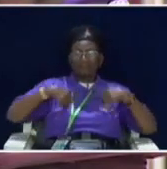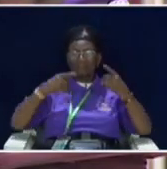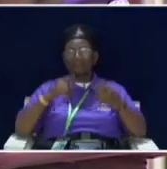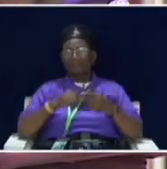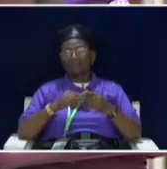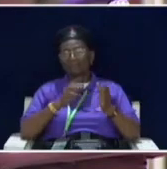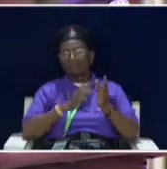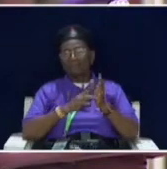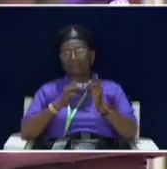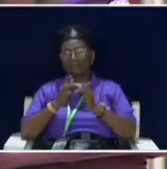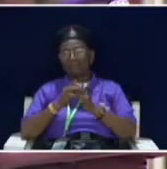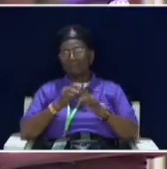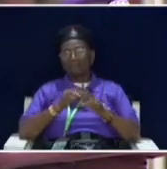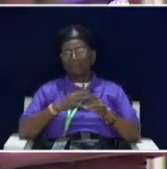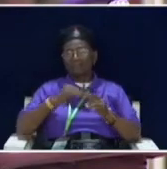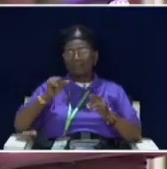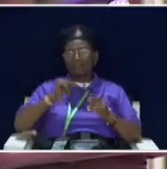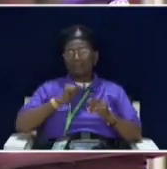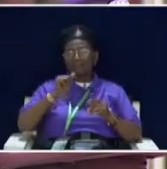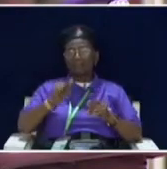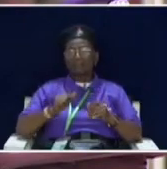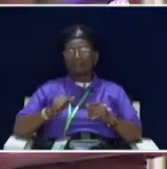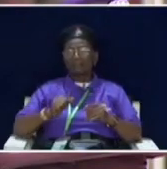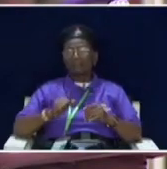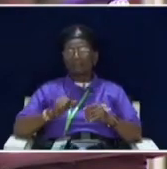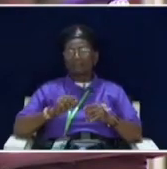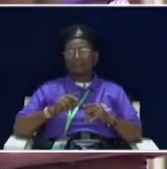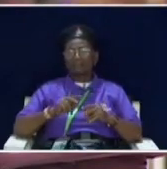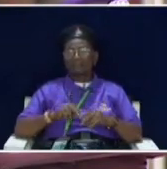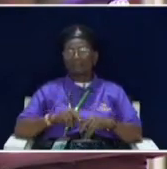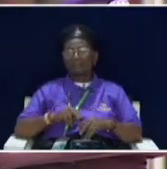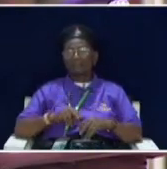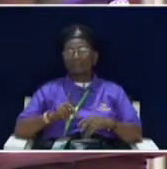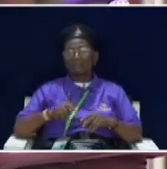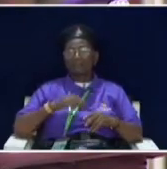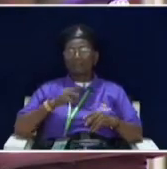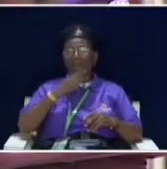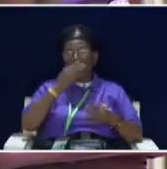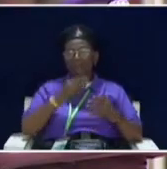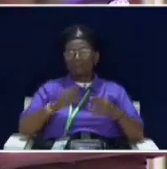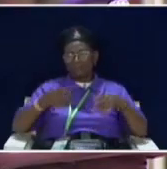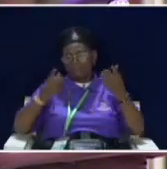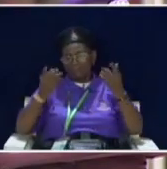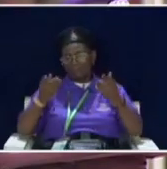I'm extremely happy. You know, me say gidi gidi. But there might be some of us